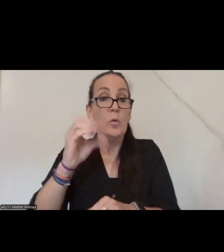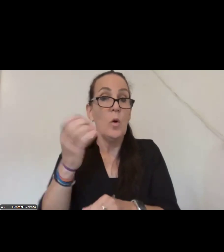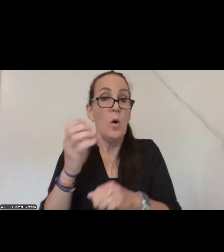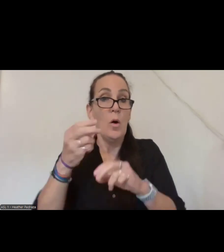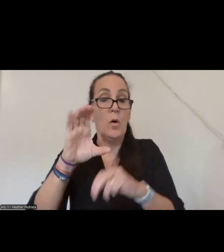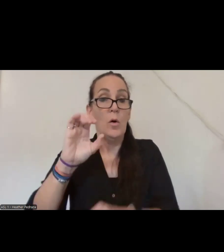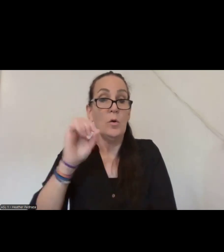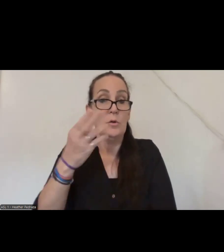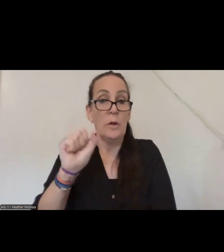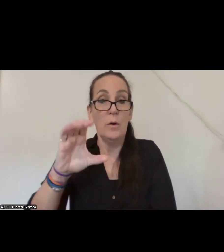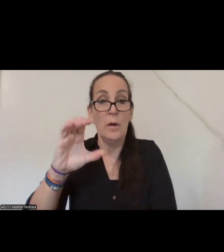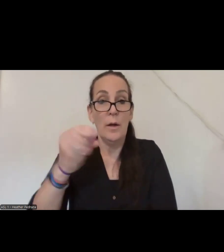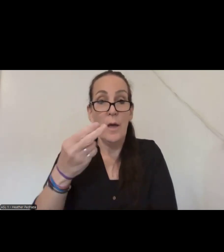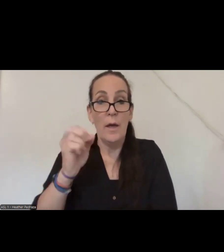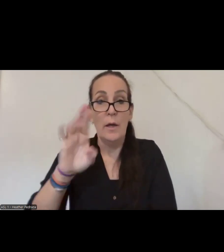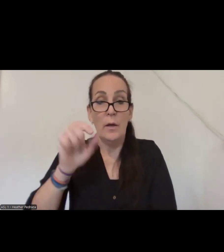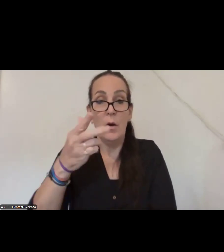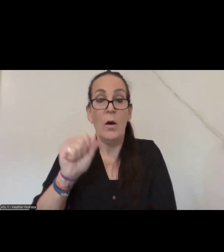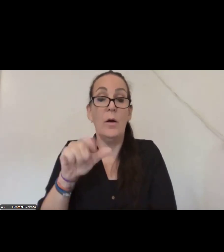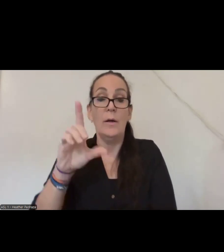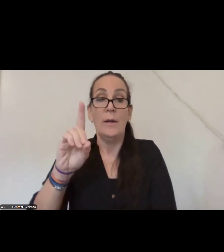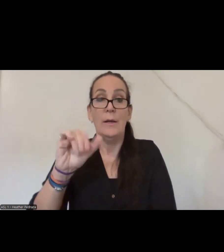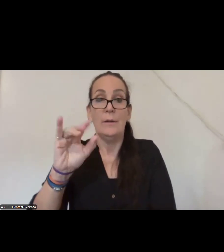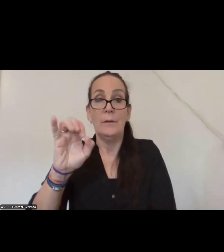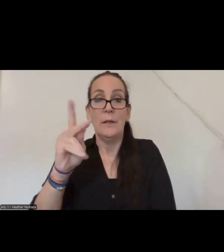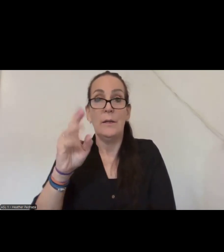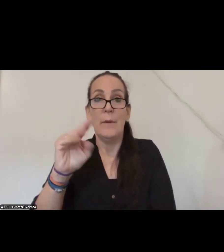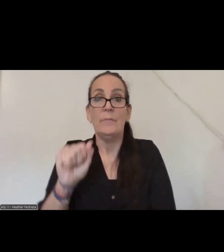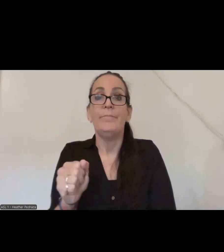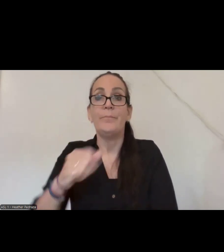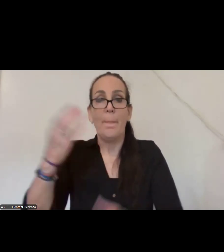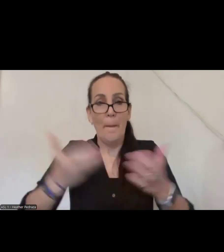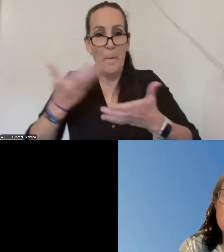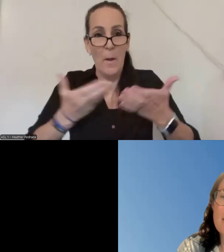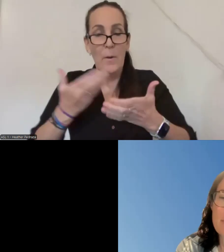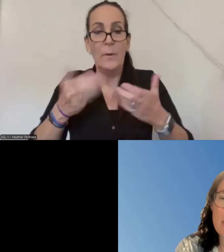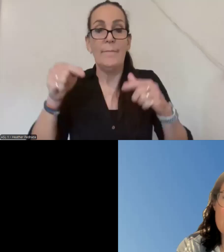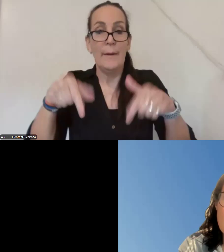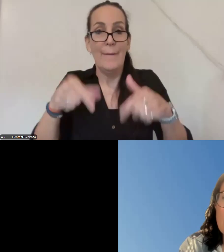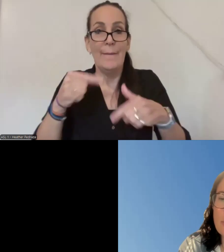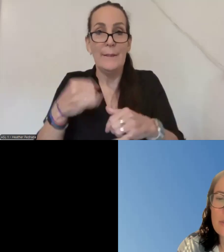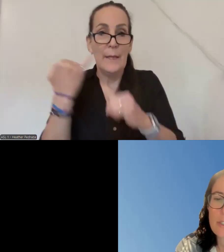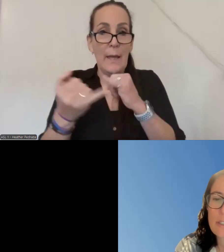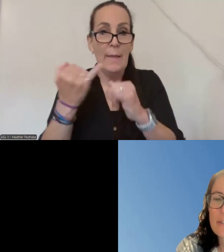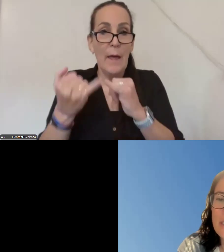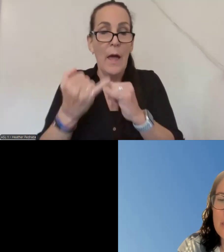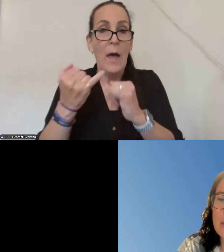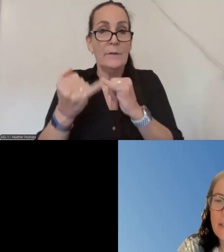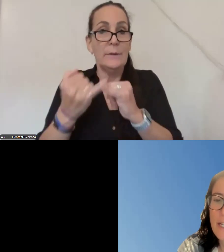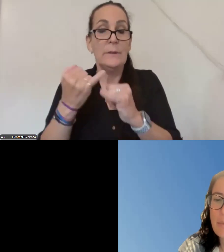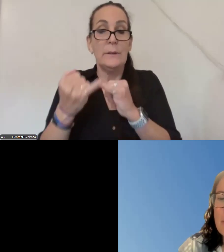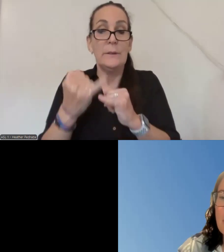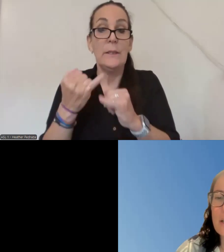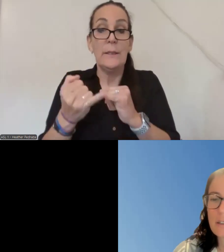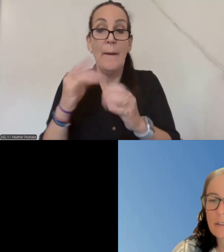Thank you, Sherry. Welcome to the last DACLAC meeting of 2025. This has been a roller coaster of a year